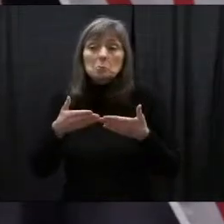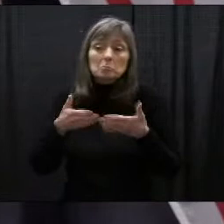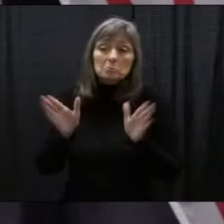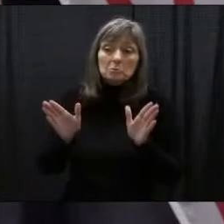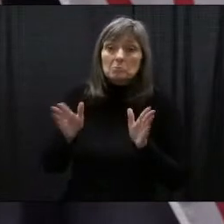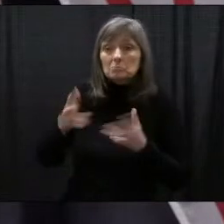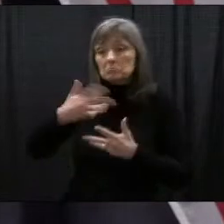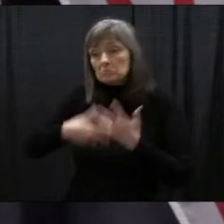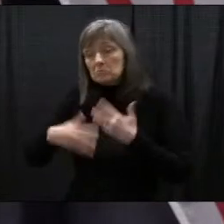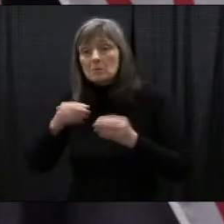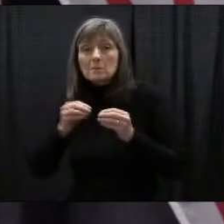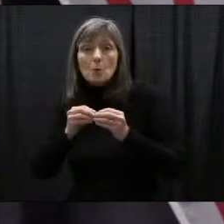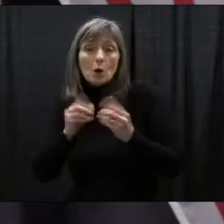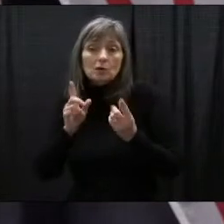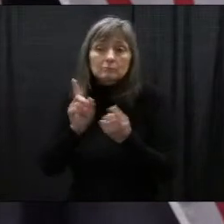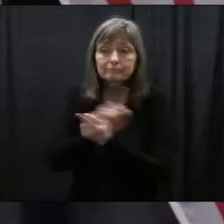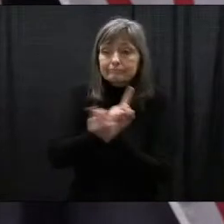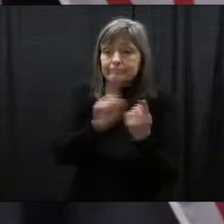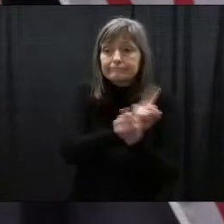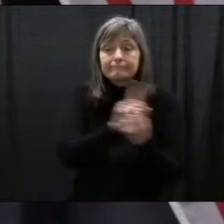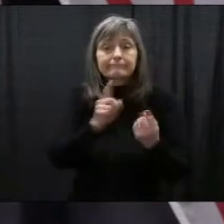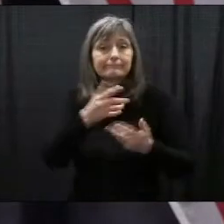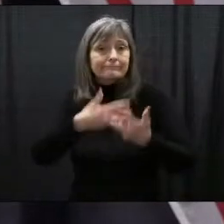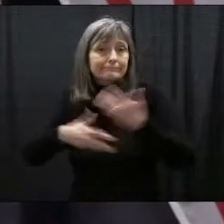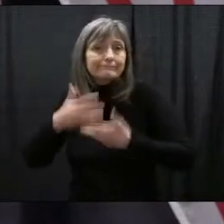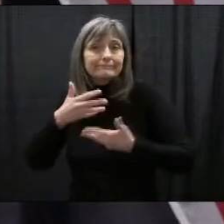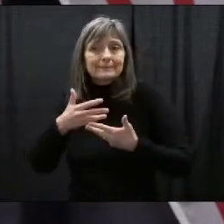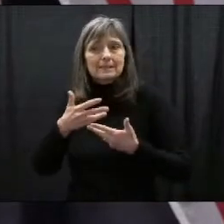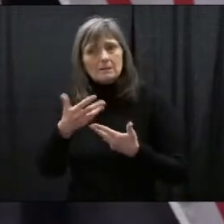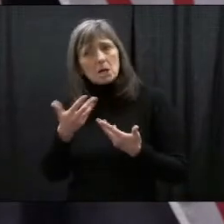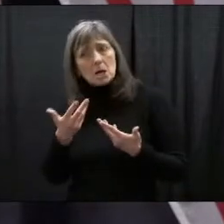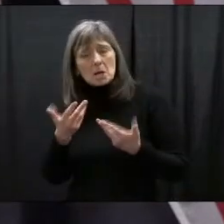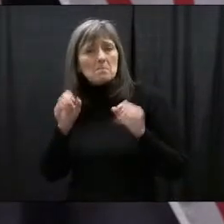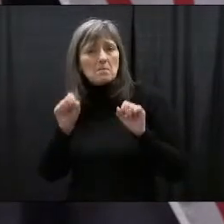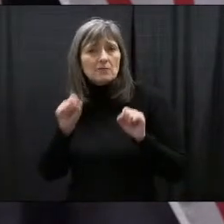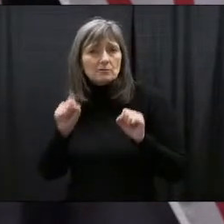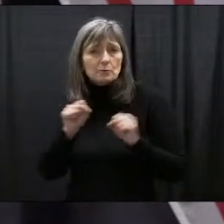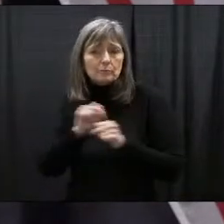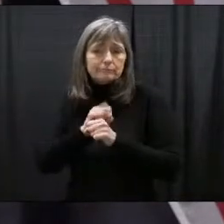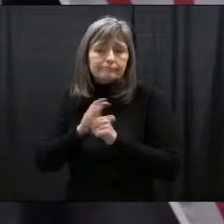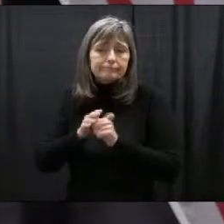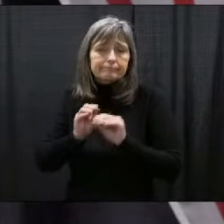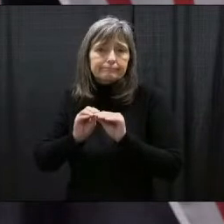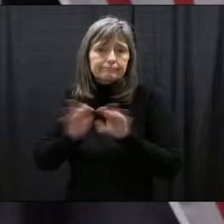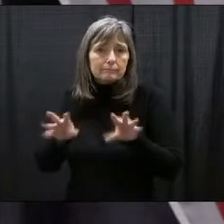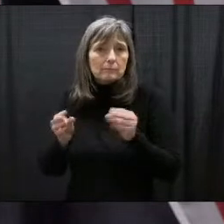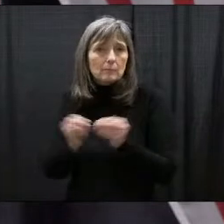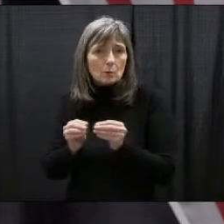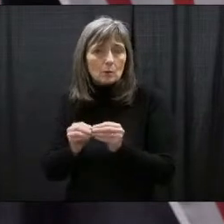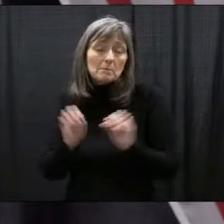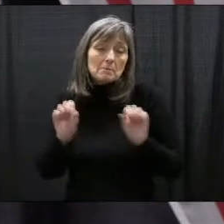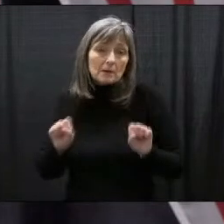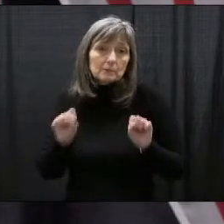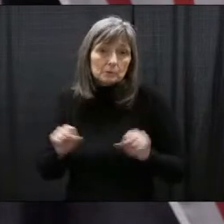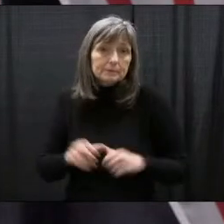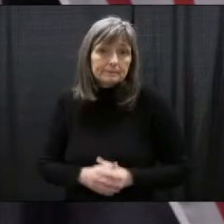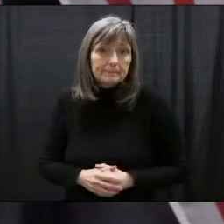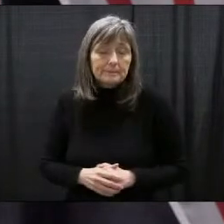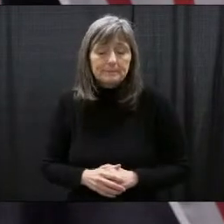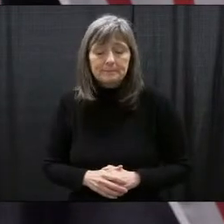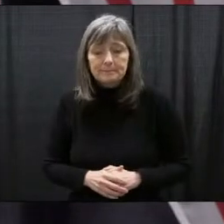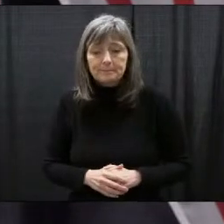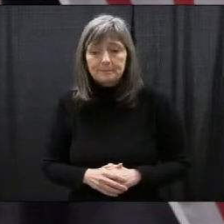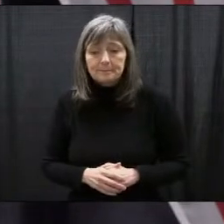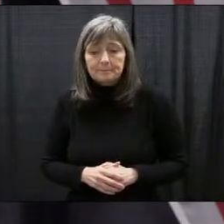going to be more interactions, more contacts that you have. So there is that opportunity for the virus to spread. So anytime